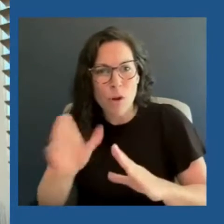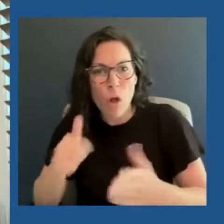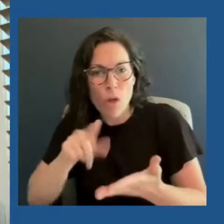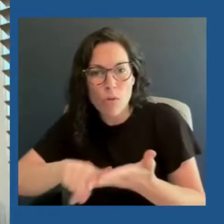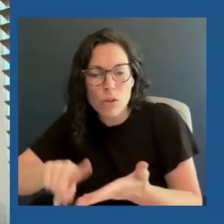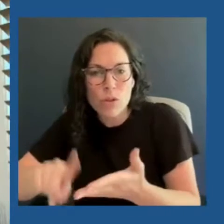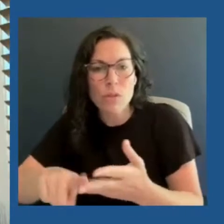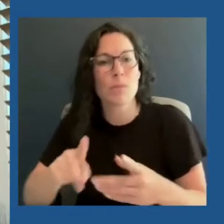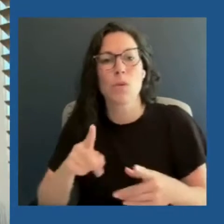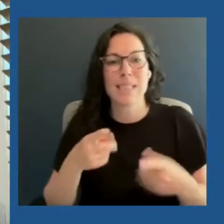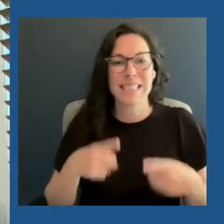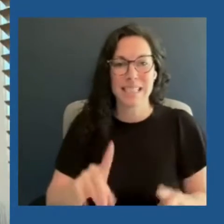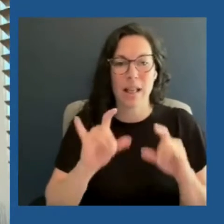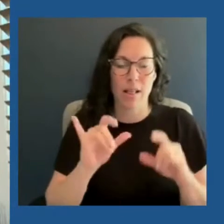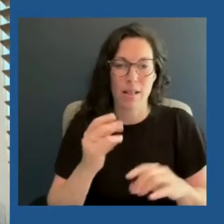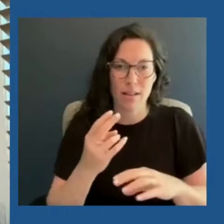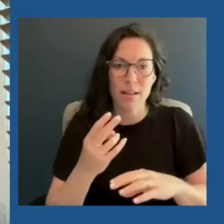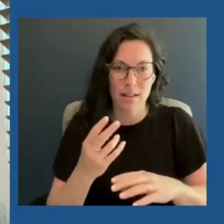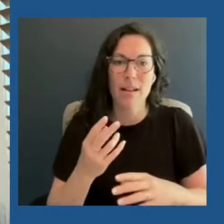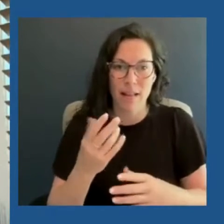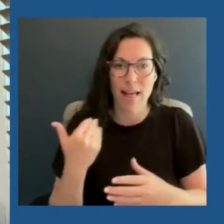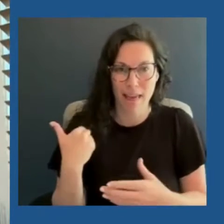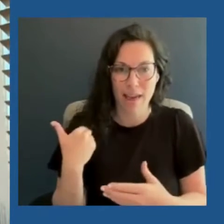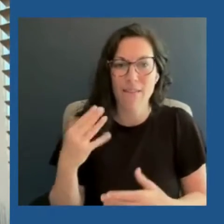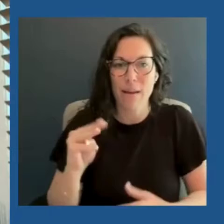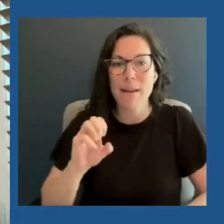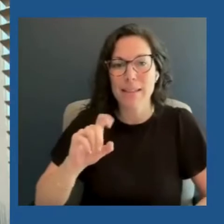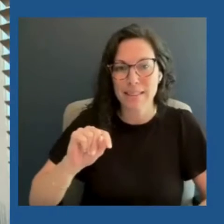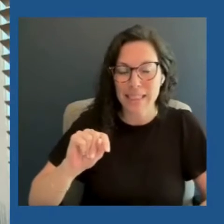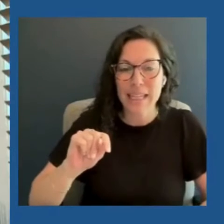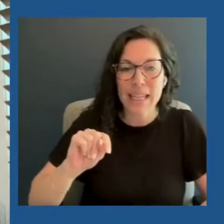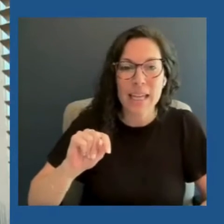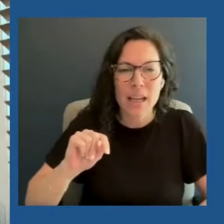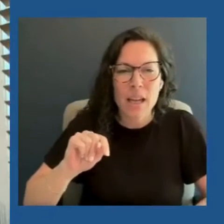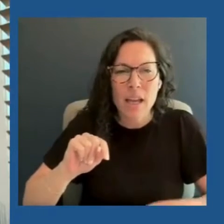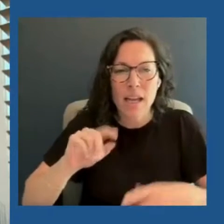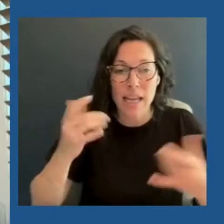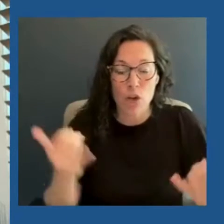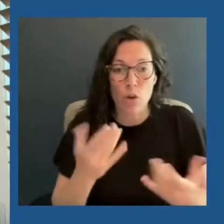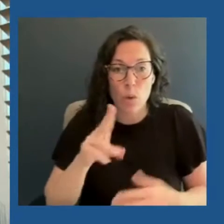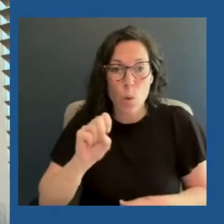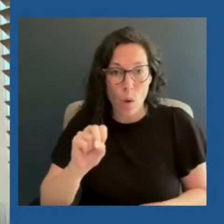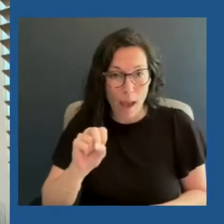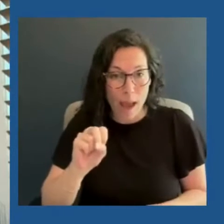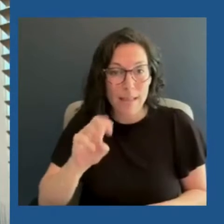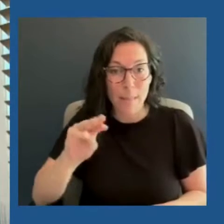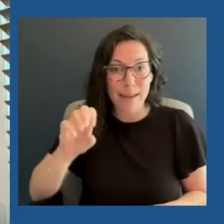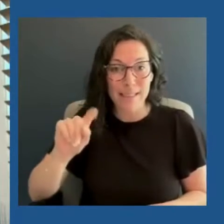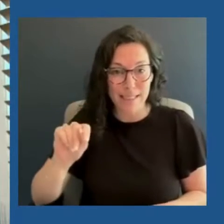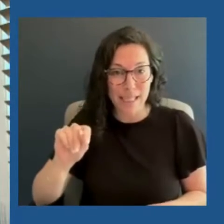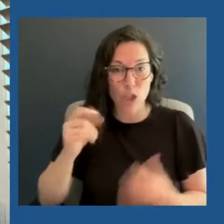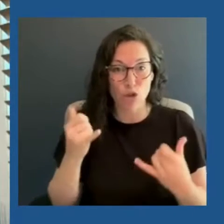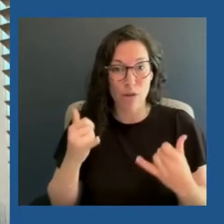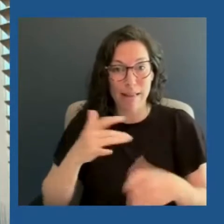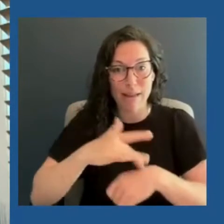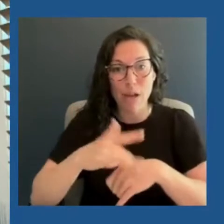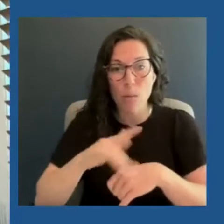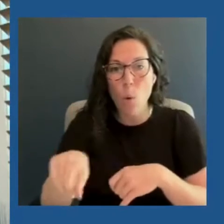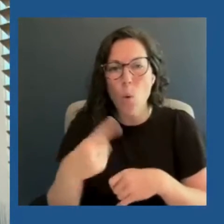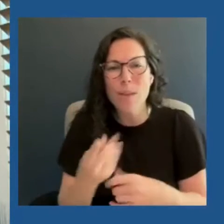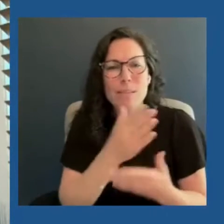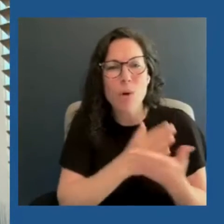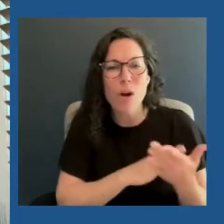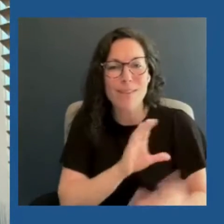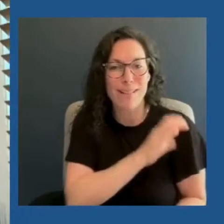antidepressant benefits. In the United States, MST is currently available only as a part of a clinical trial or research